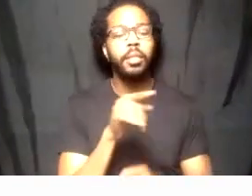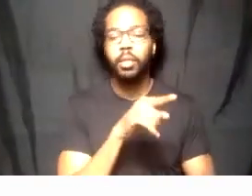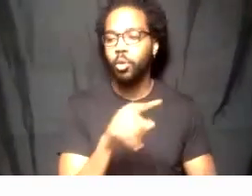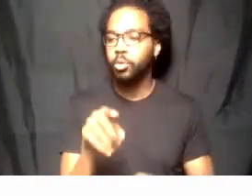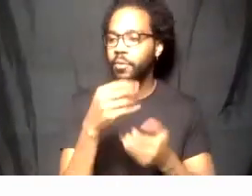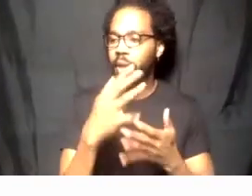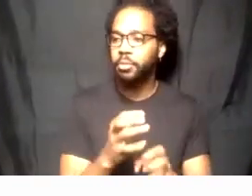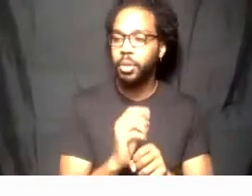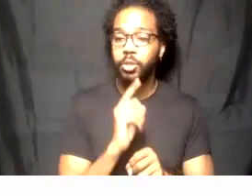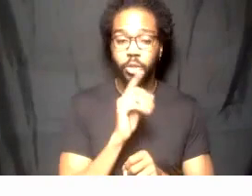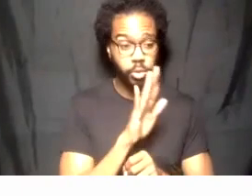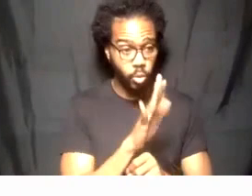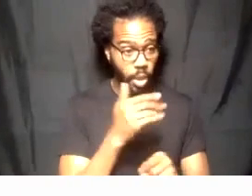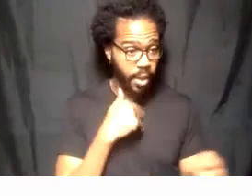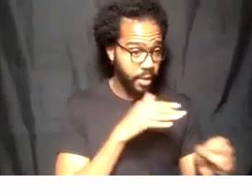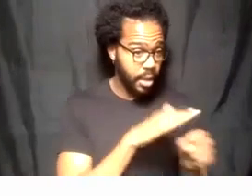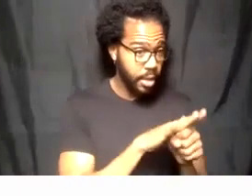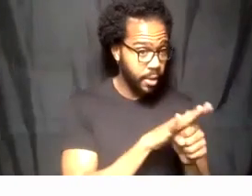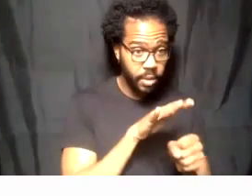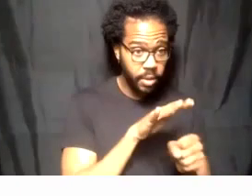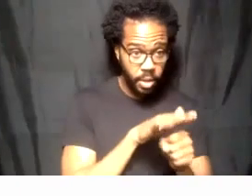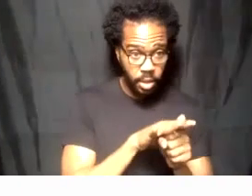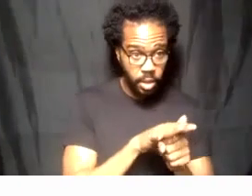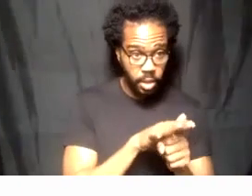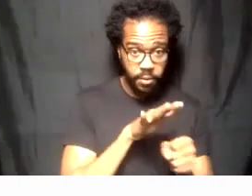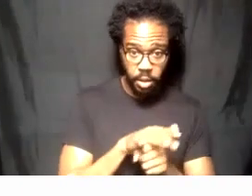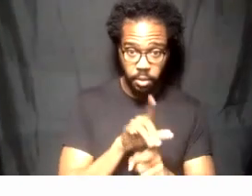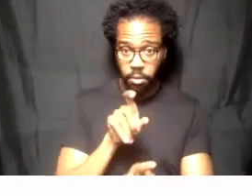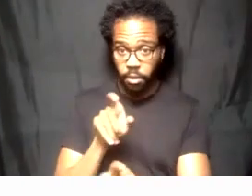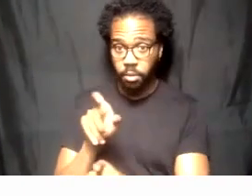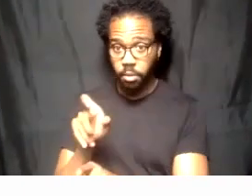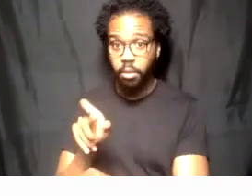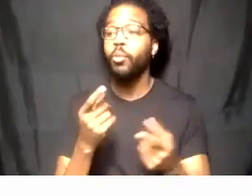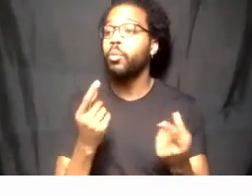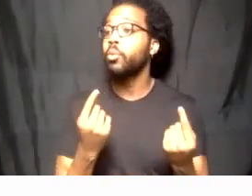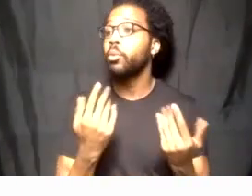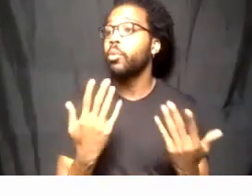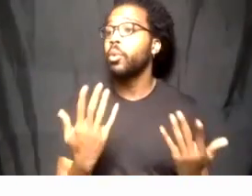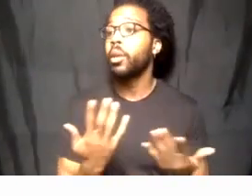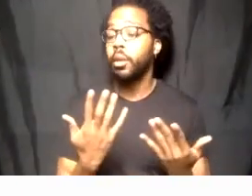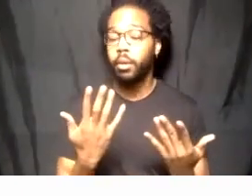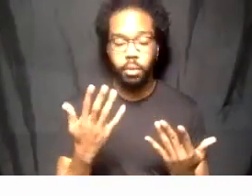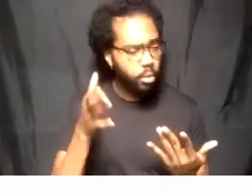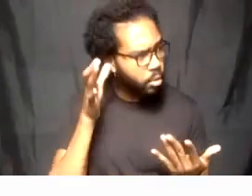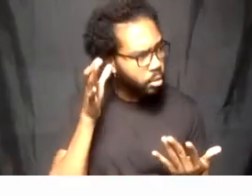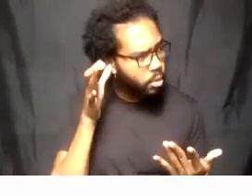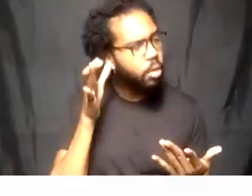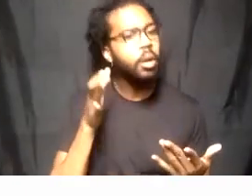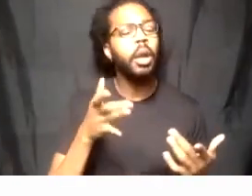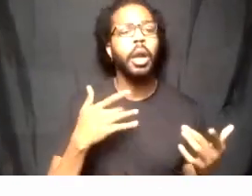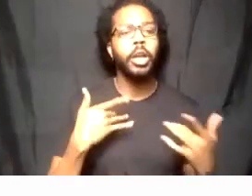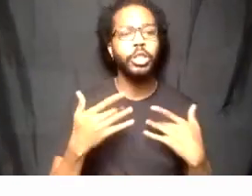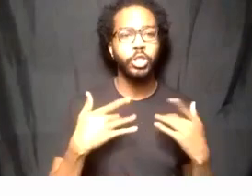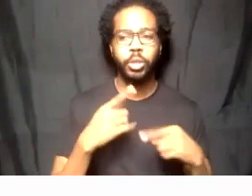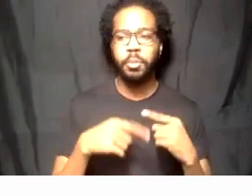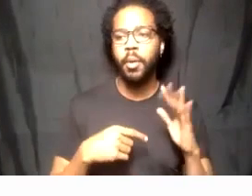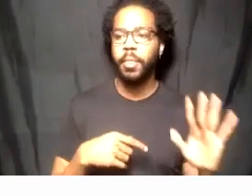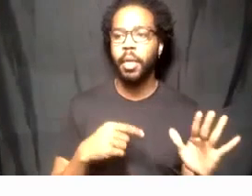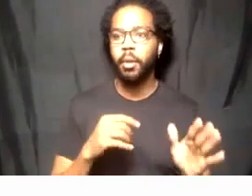adequacy of their supplies. We do hear concerns from providers about the adequacy.